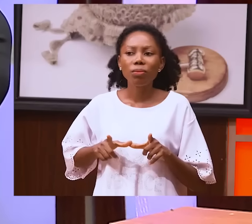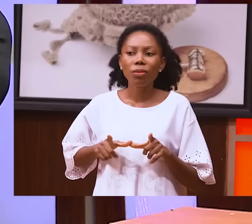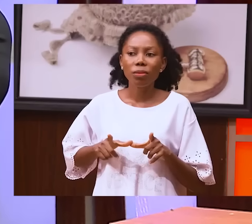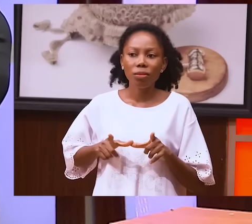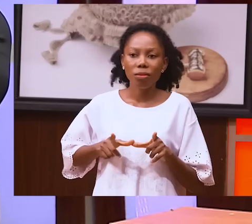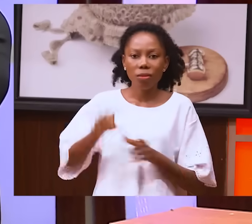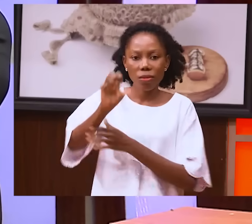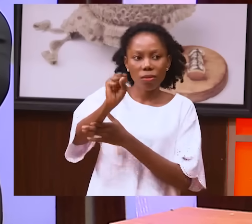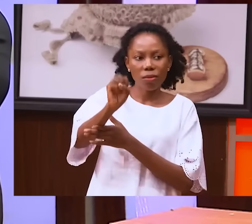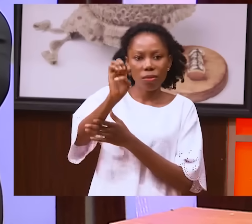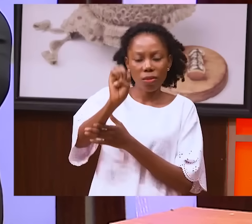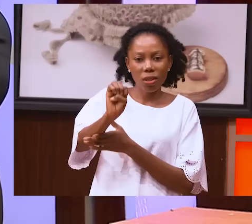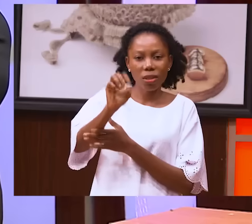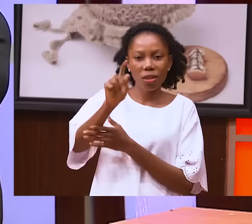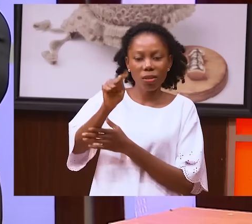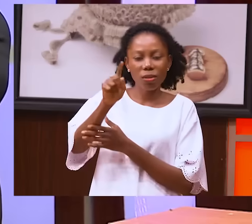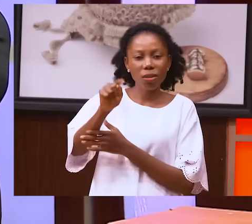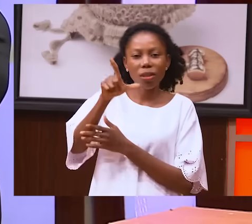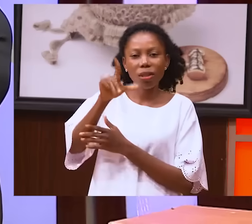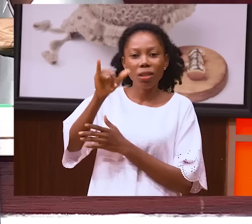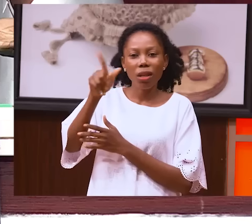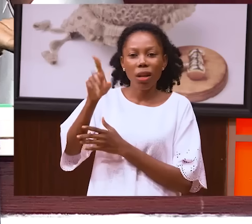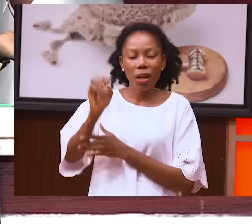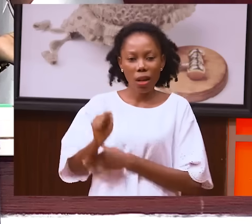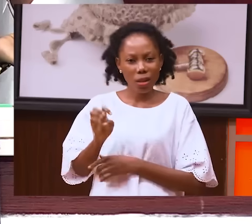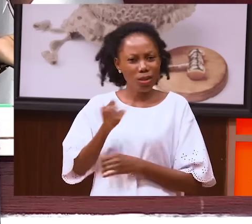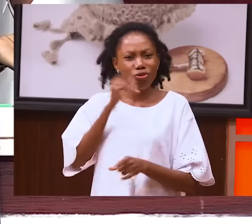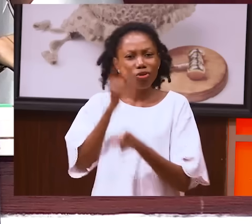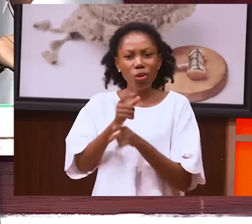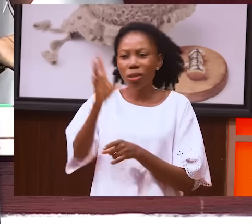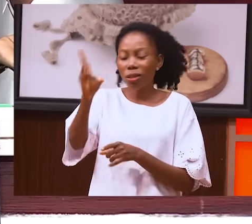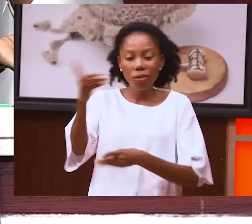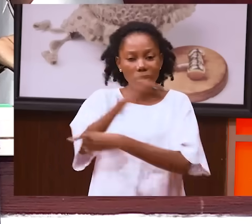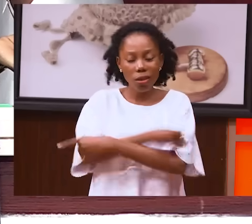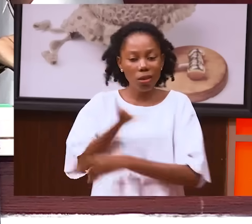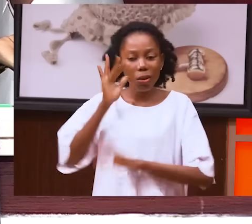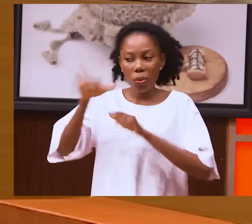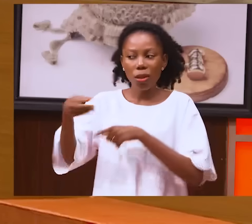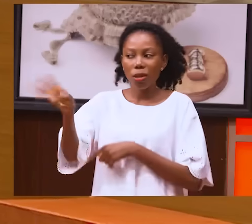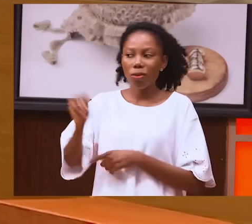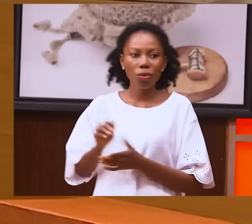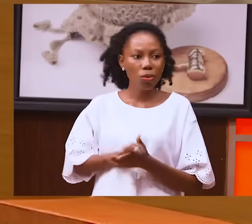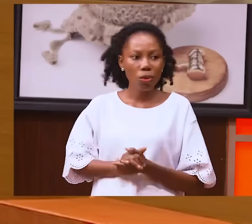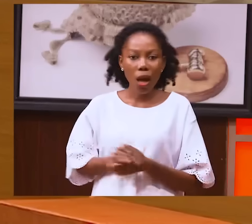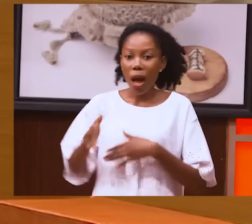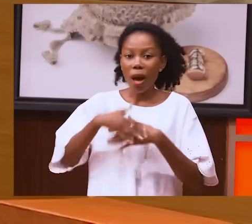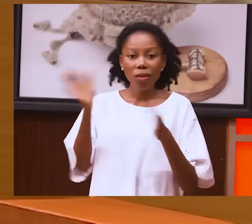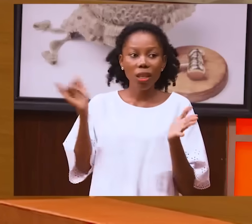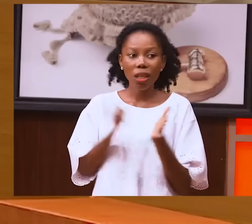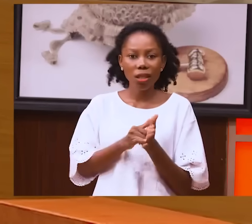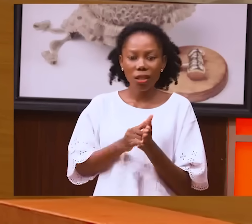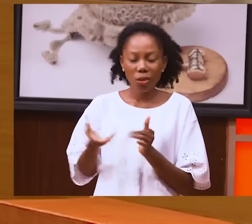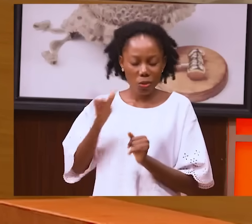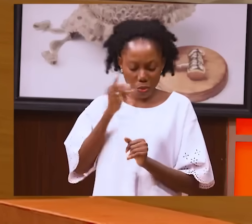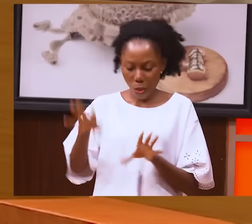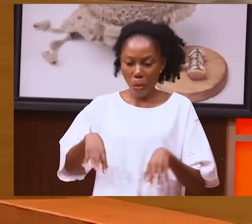Pardon? Satellite Town. Satellite Town, it's 7 days. It's only 7 days they need to give you. And after 7 days, that